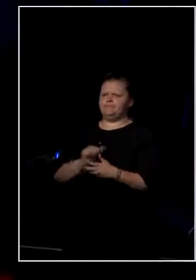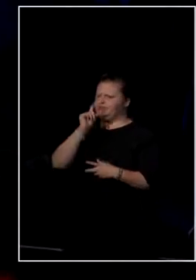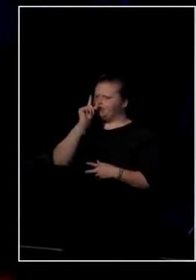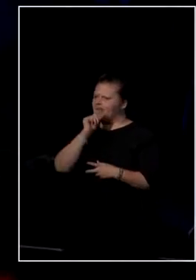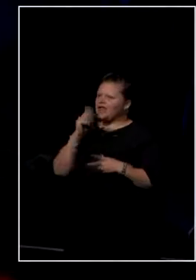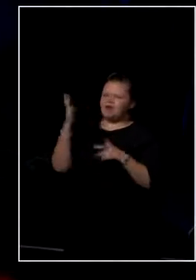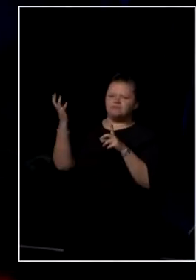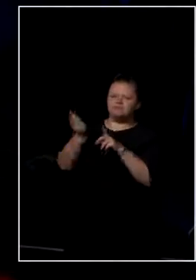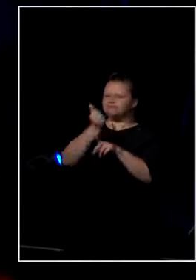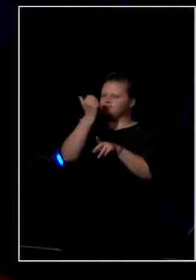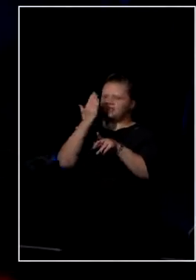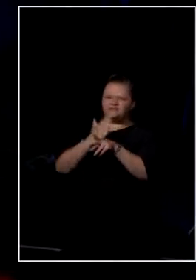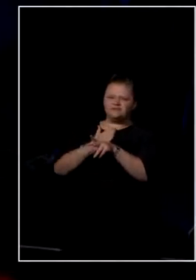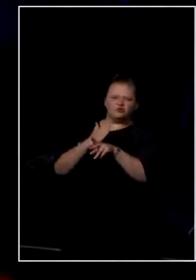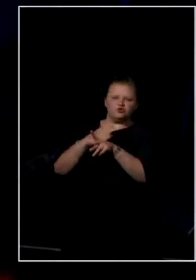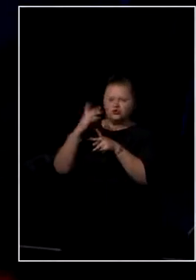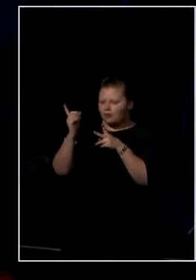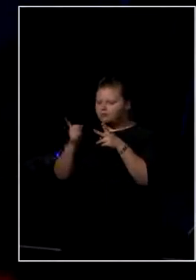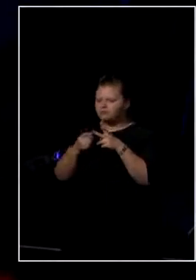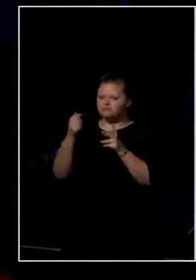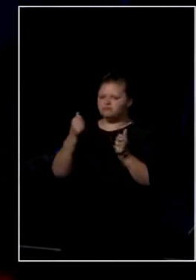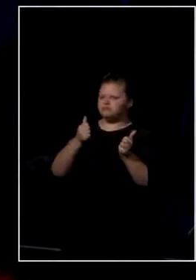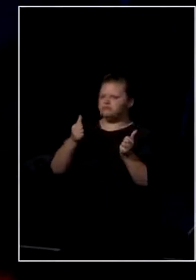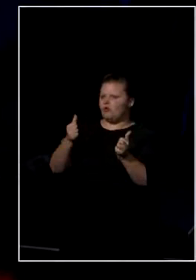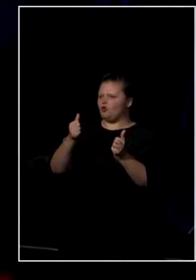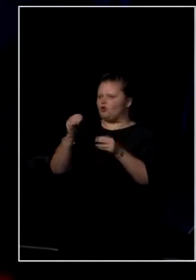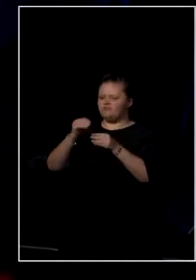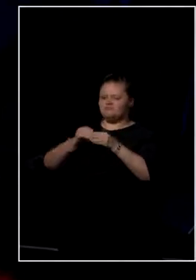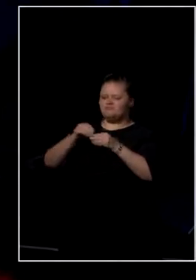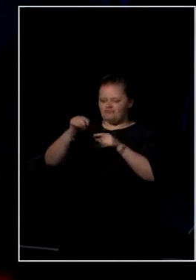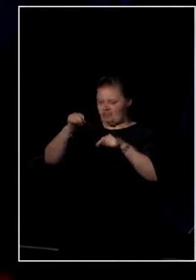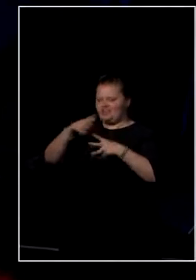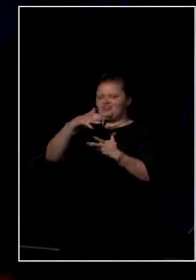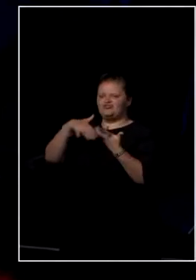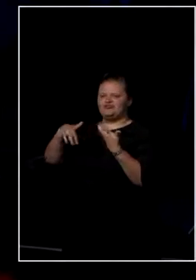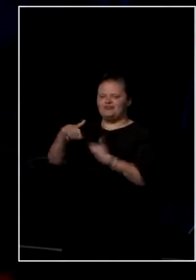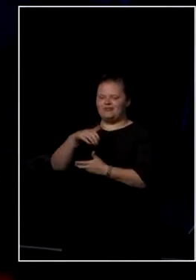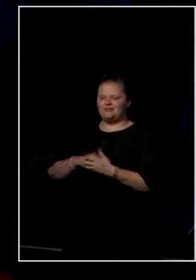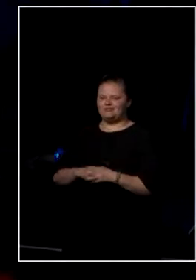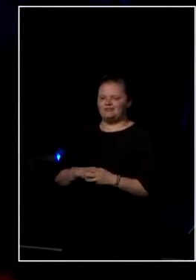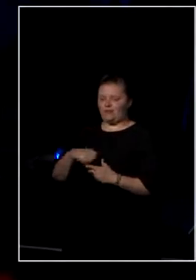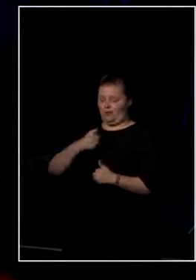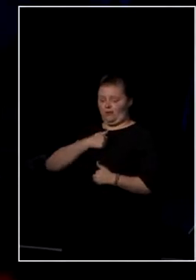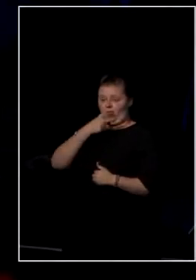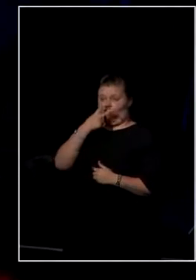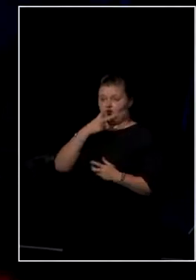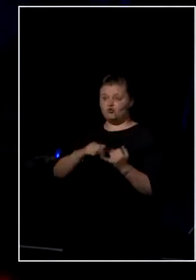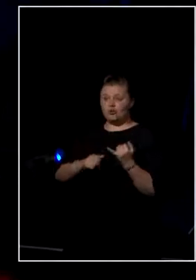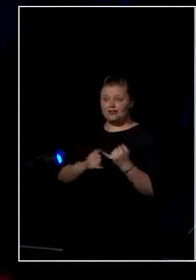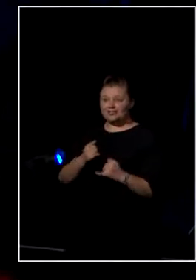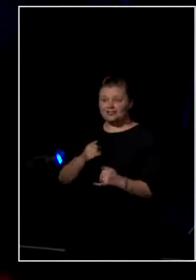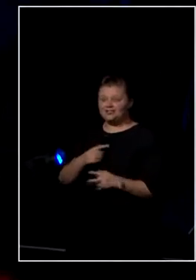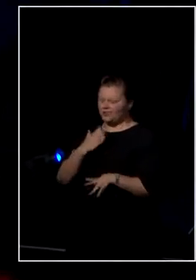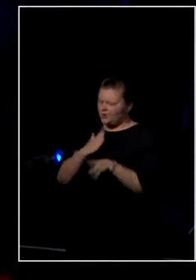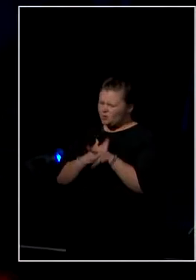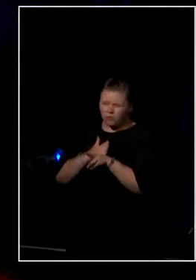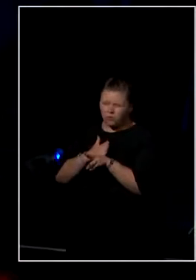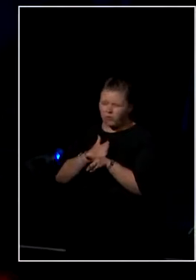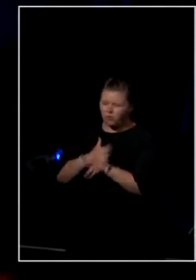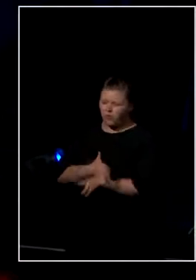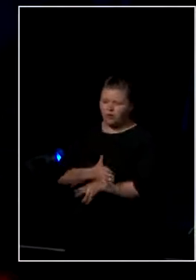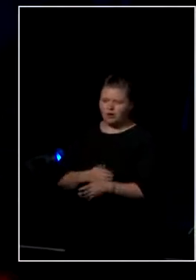get a job and be a good member of society. So I spent my 20s and everything working very